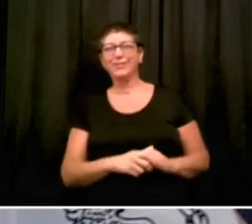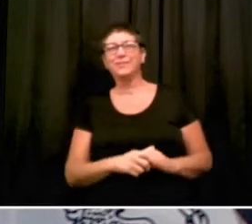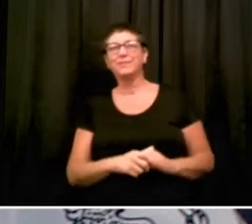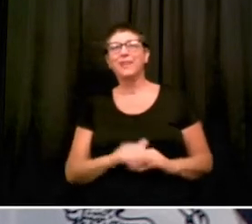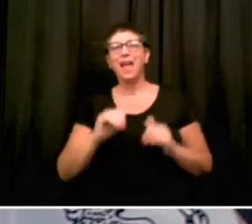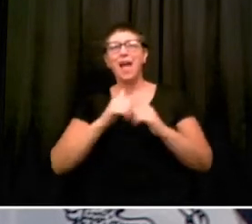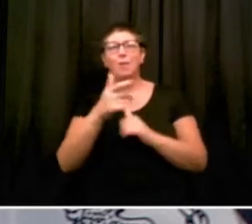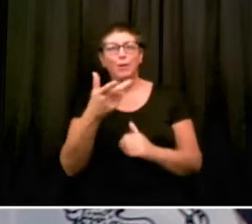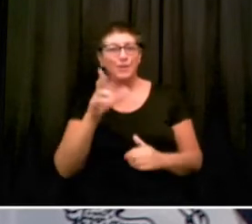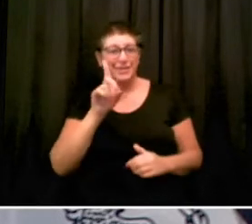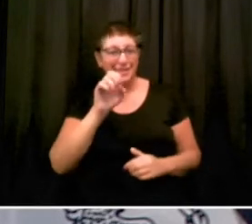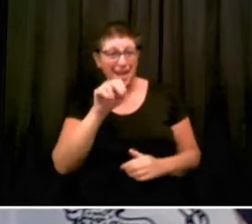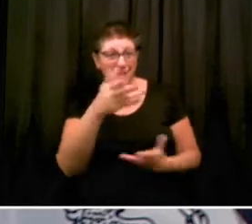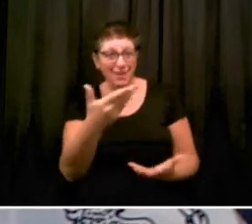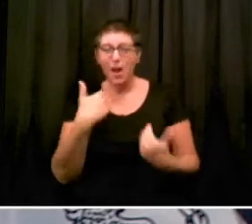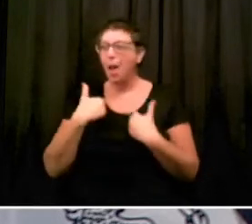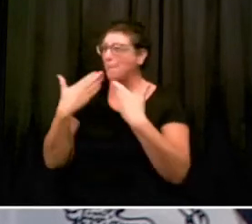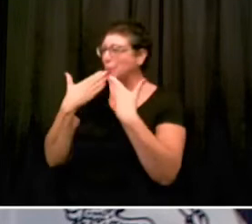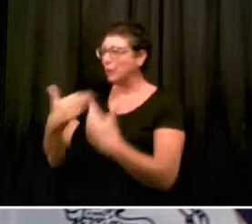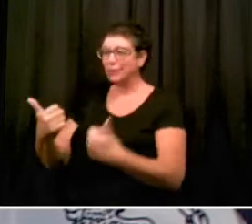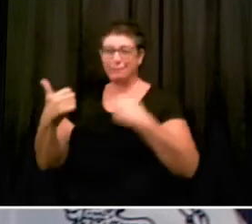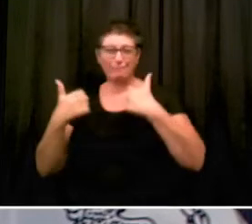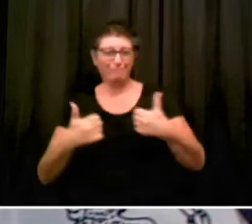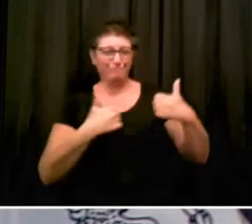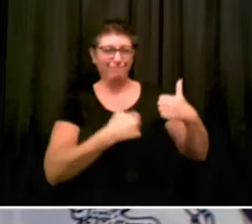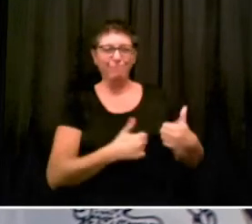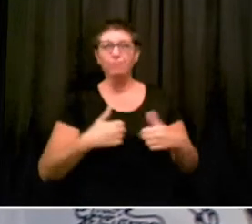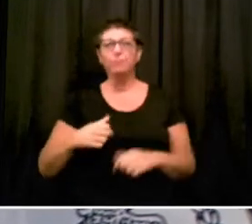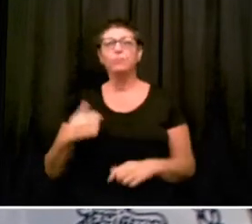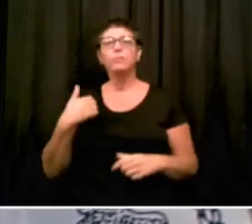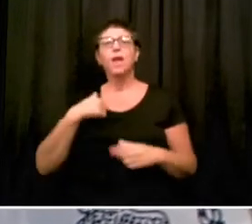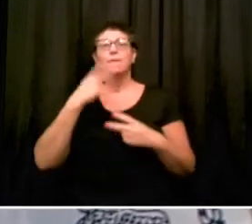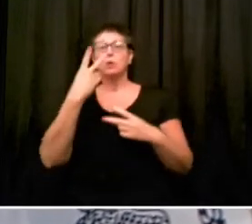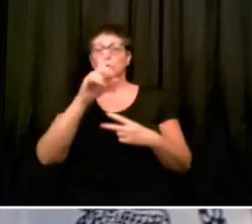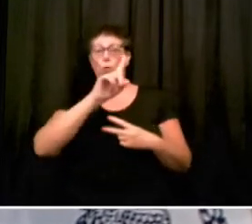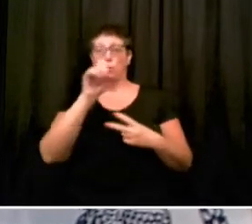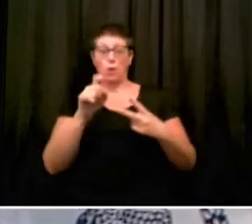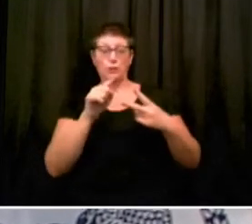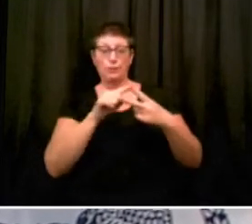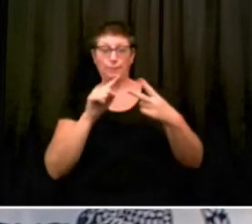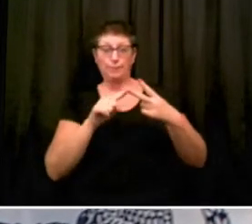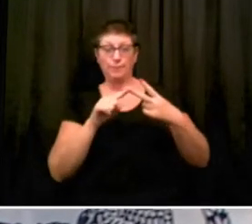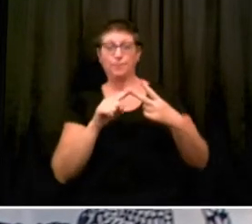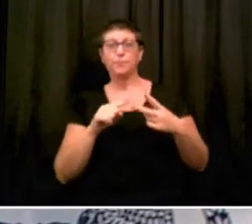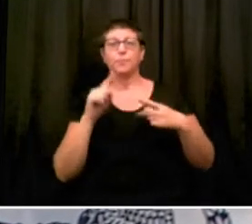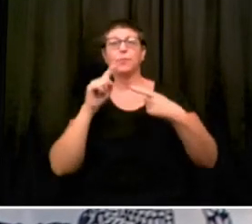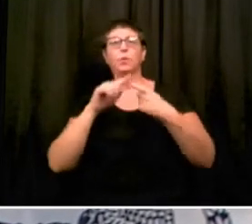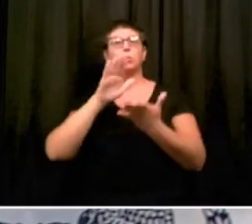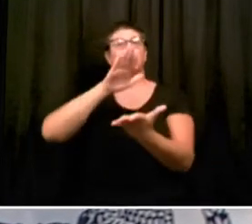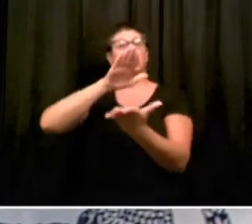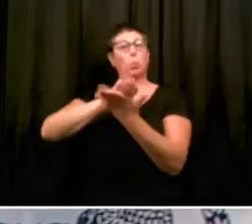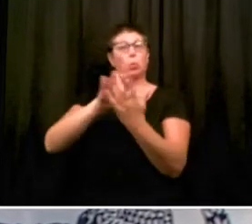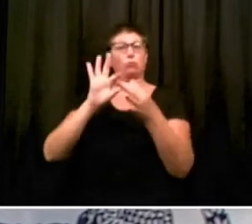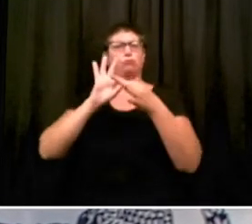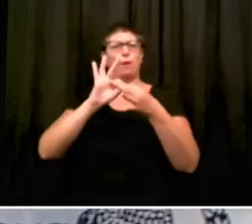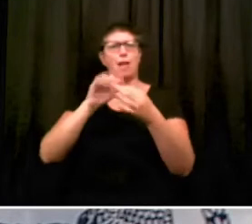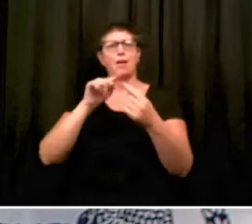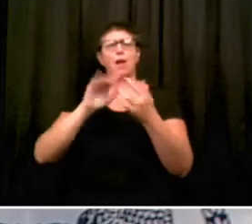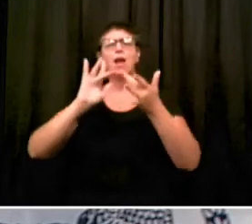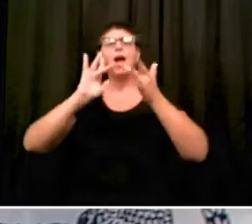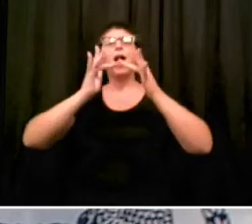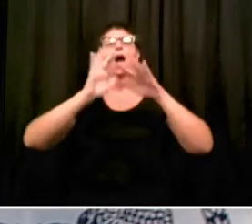comes to education, do you have concerns about taking online attendance during this pandemic? How will that be measured, and will that information be released